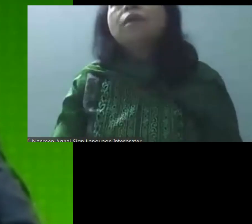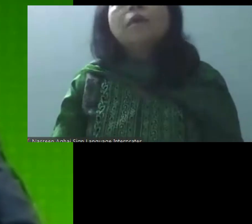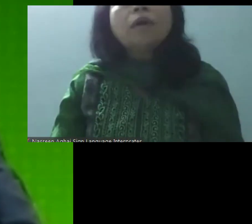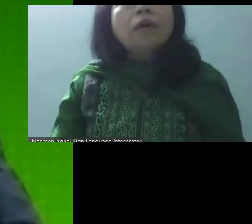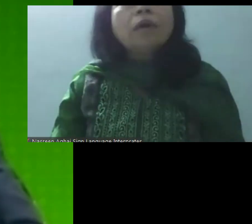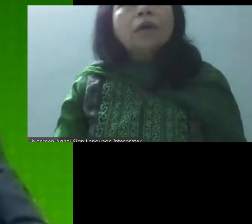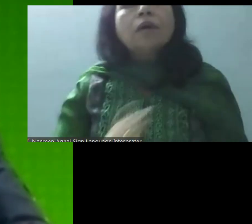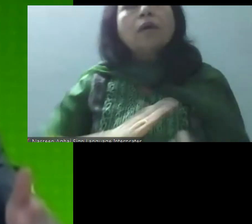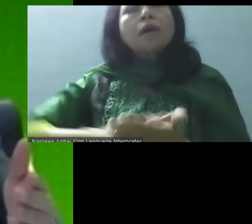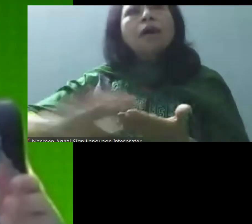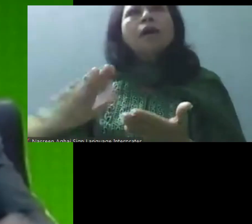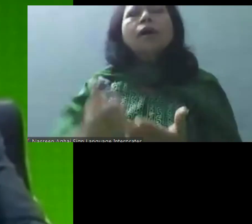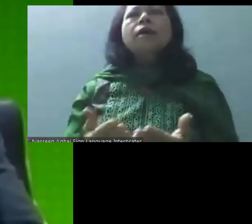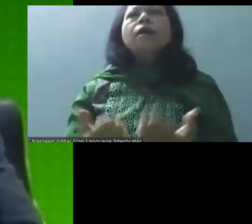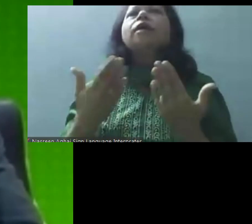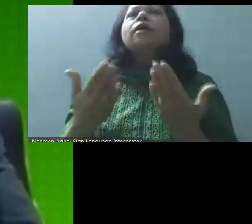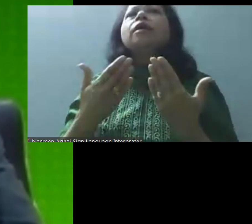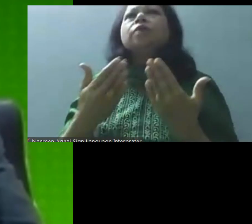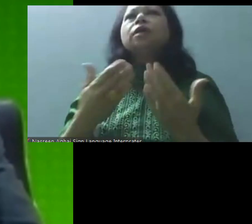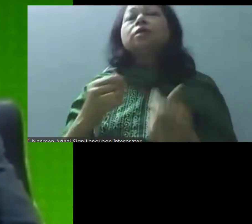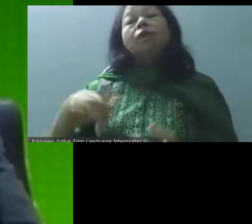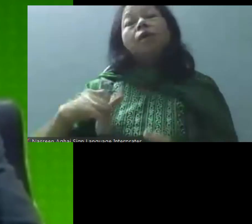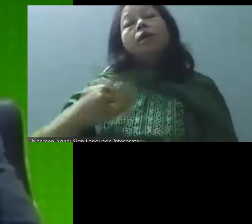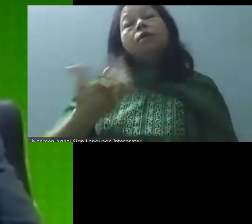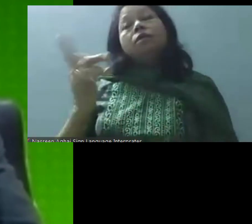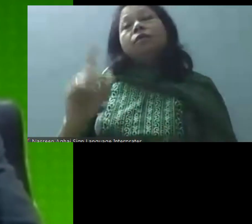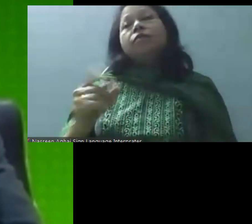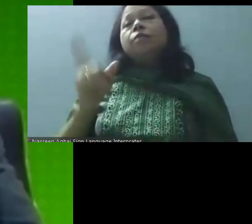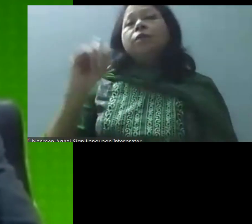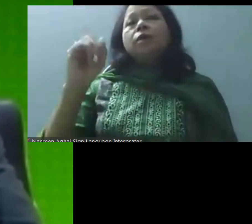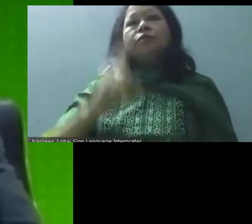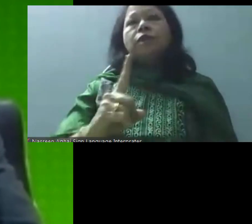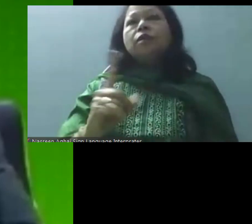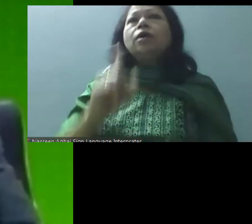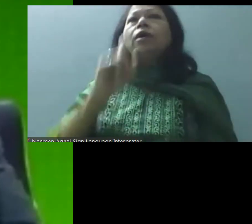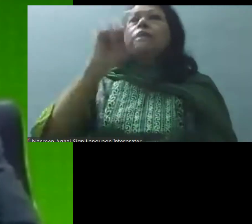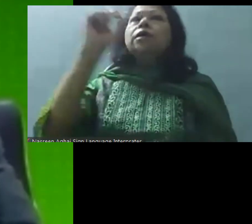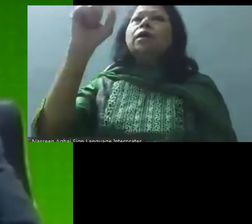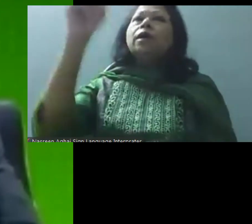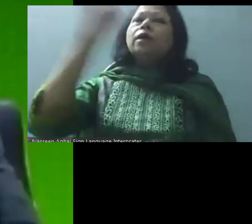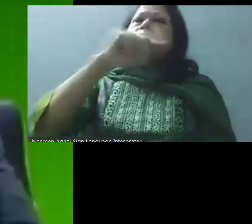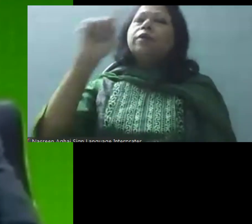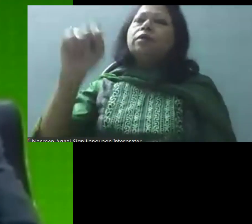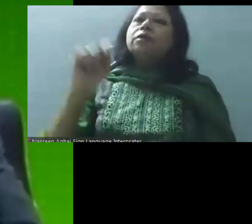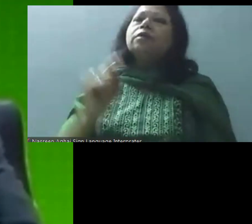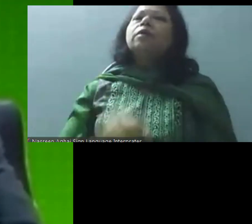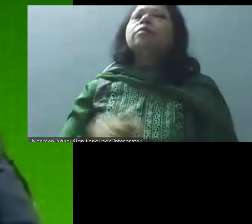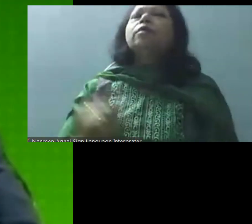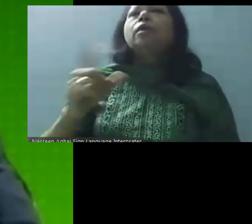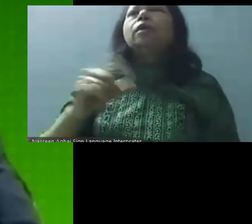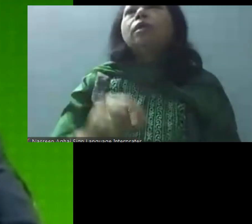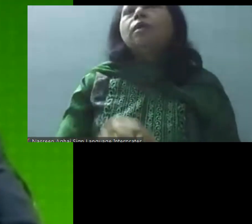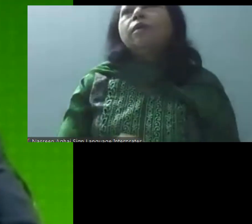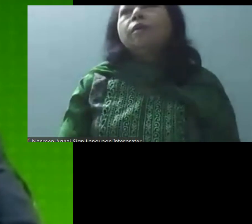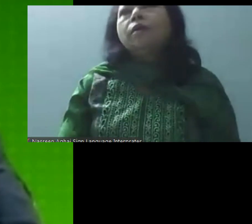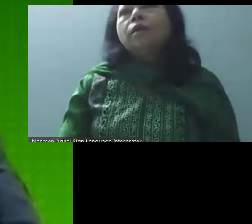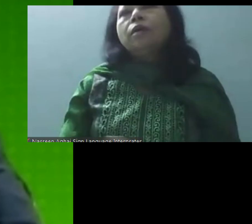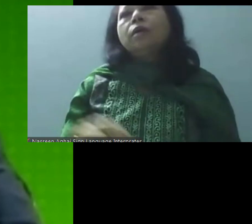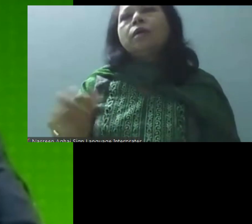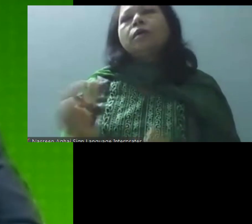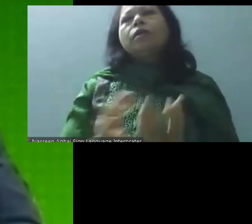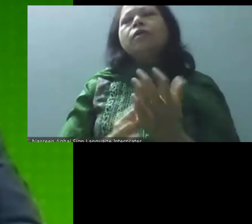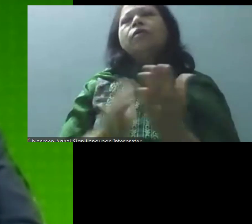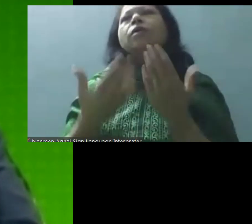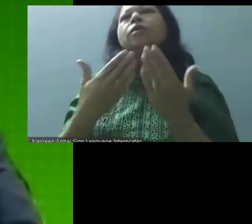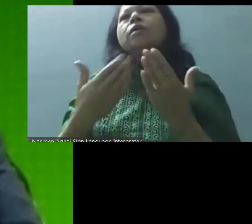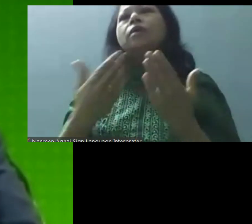higher education sector itself, because we only have about 10% of our eligible age cohort enrolled in the universities, and